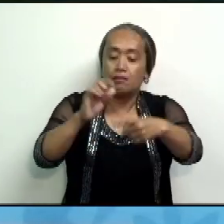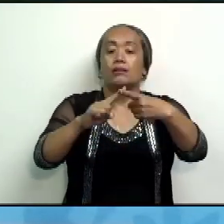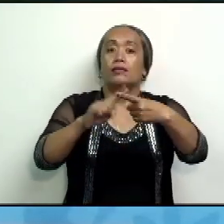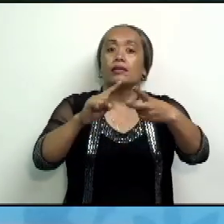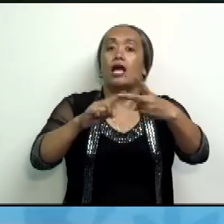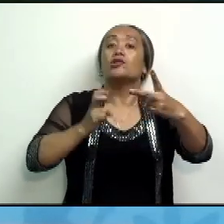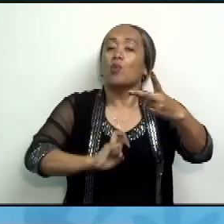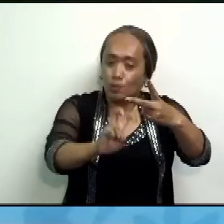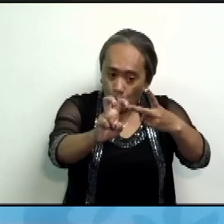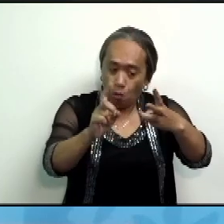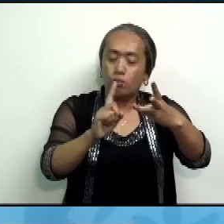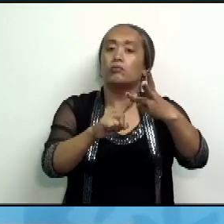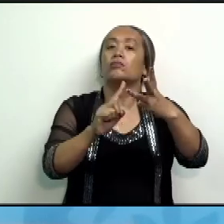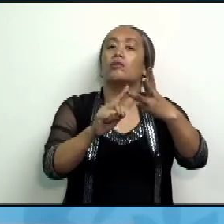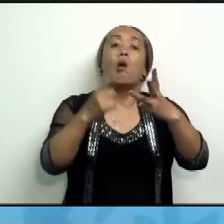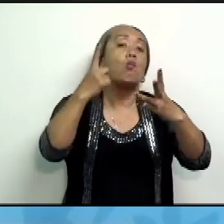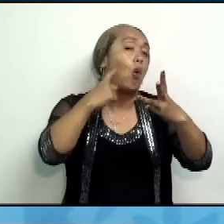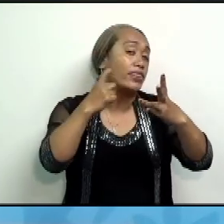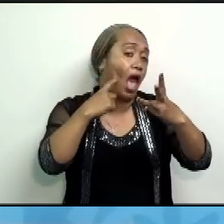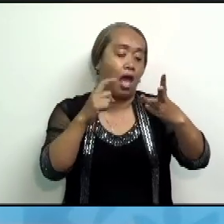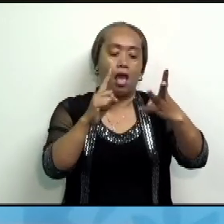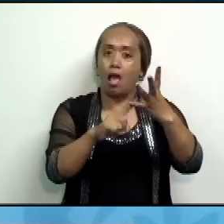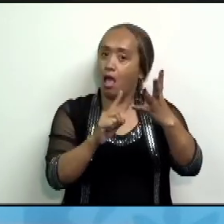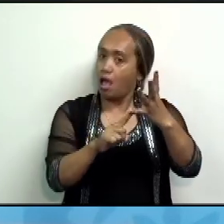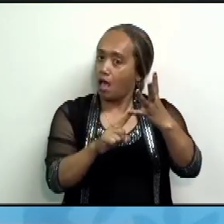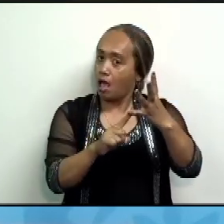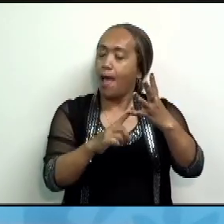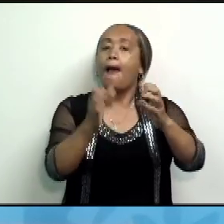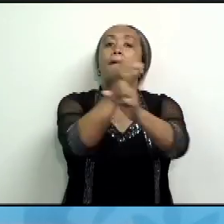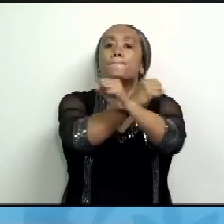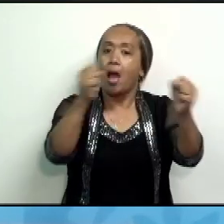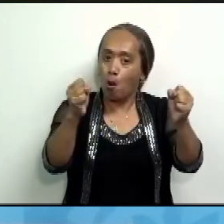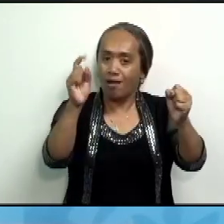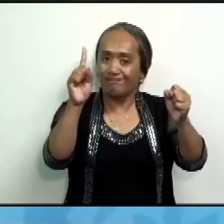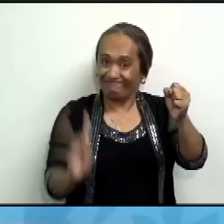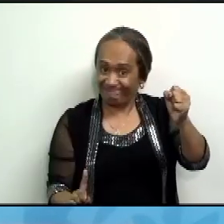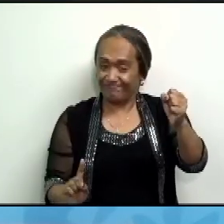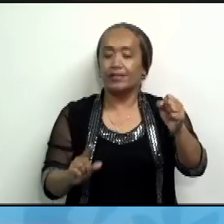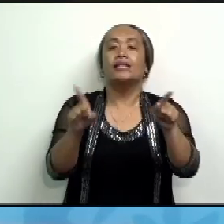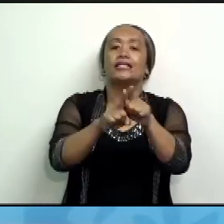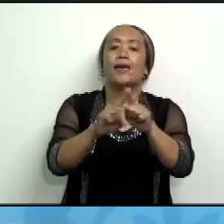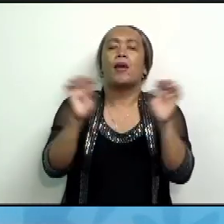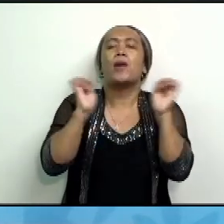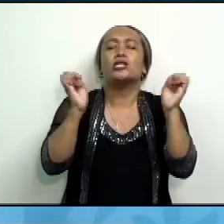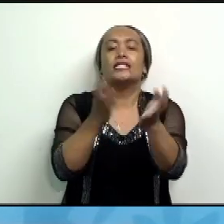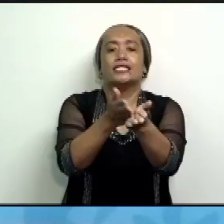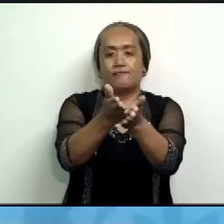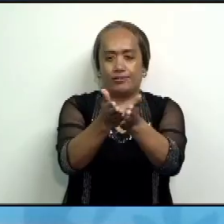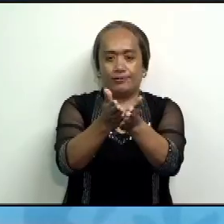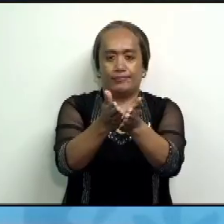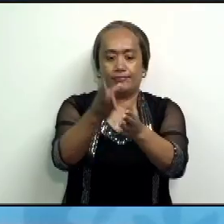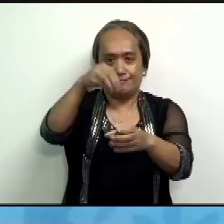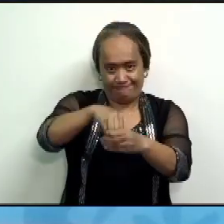our transport, water, power, and emergency services.